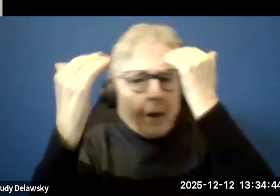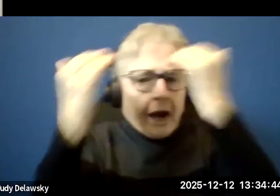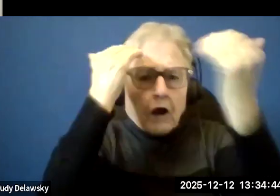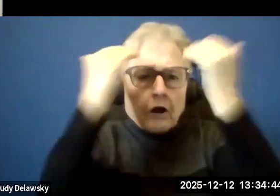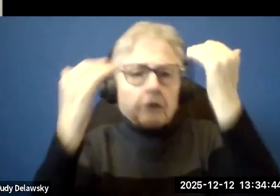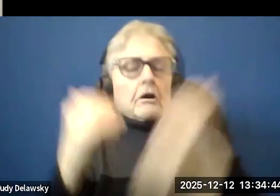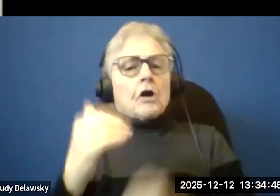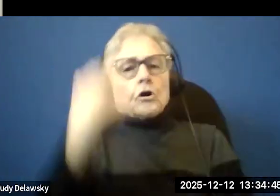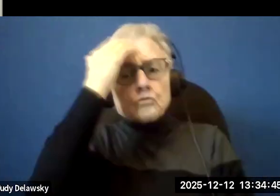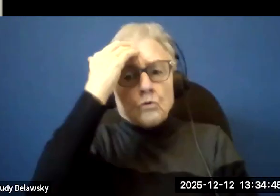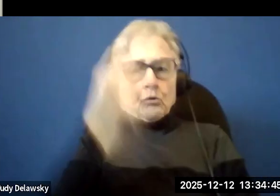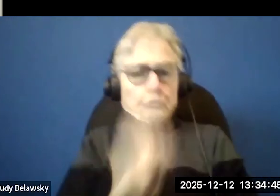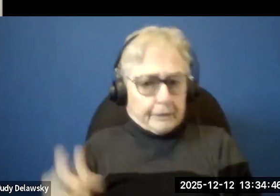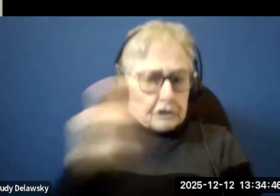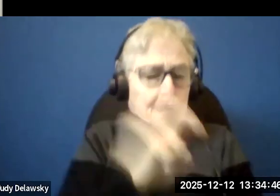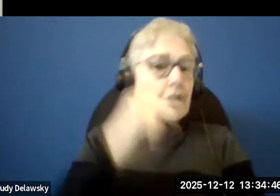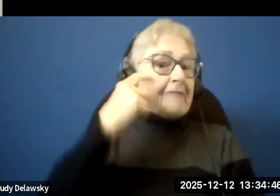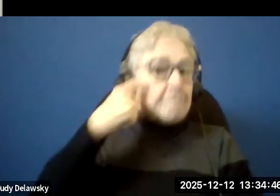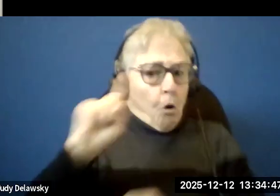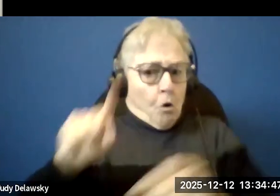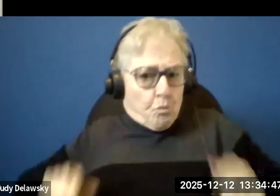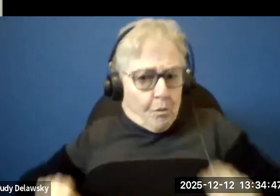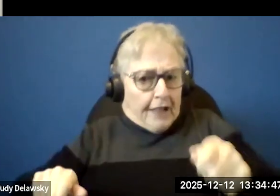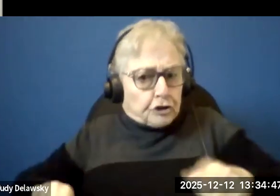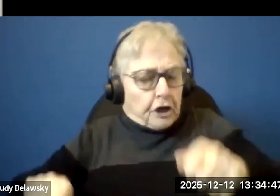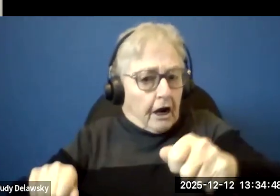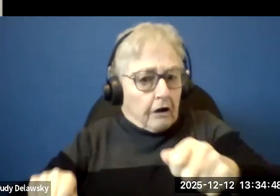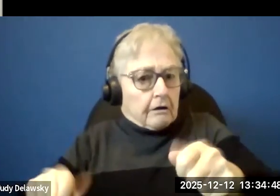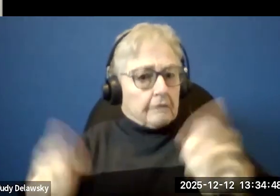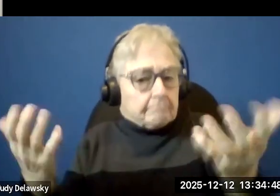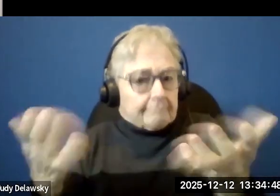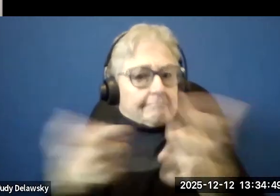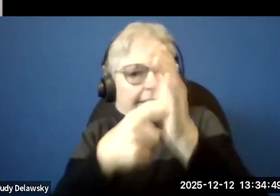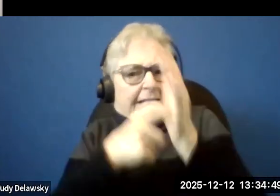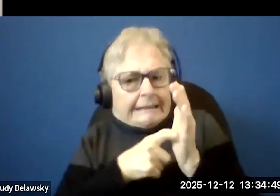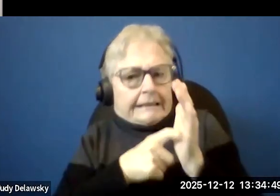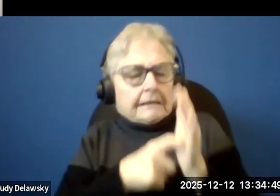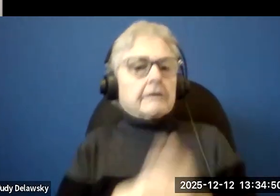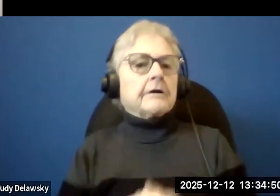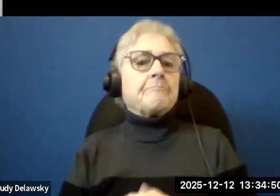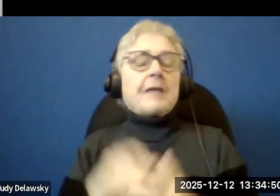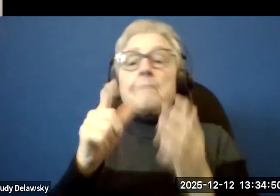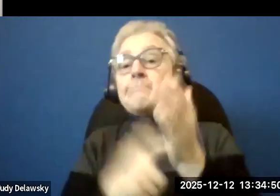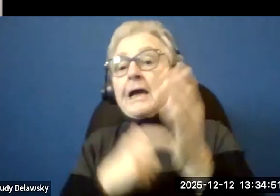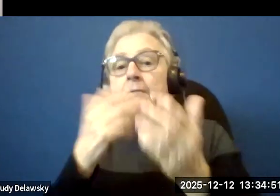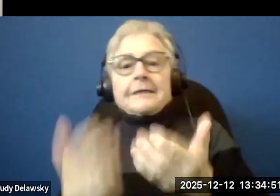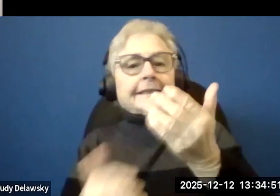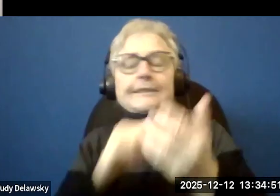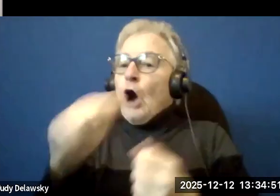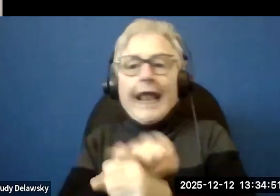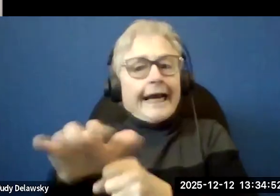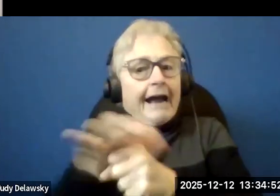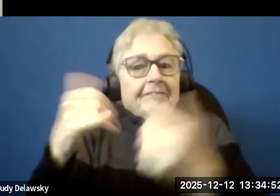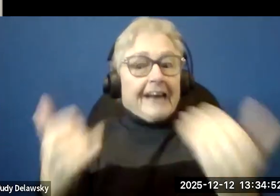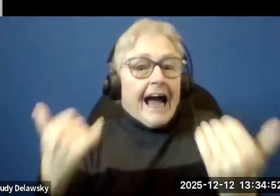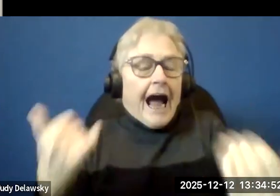particularly for wheelchairs, is, you know, not as prevalent as we would like it to be. Those types